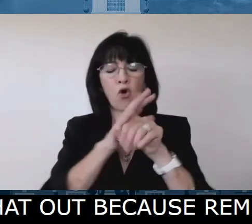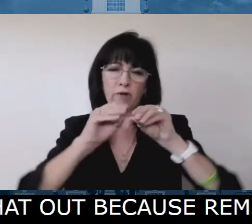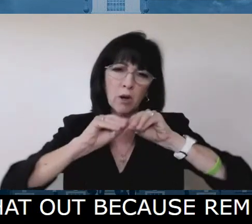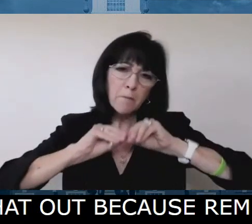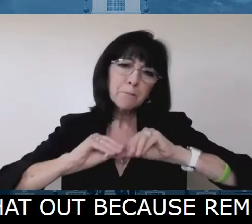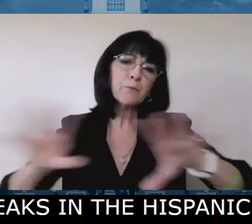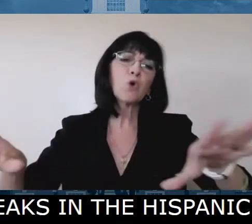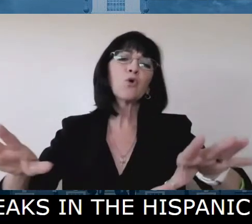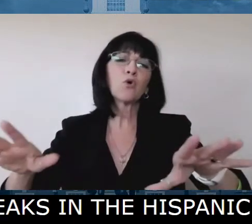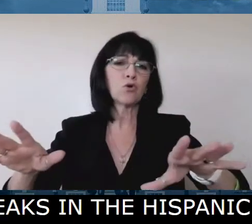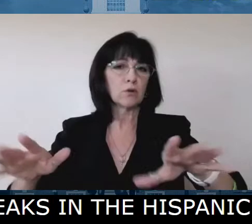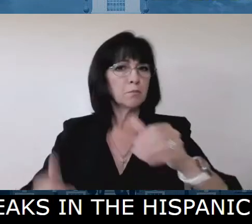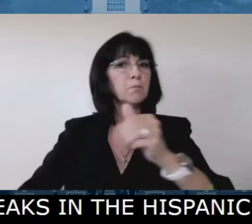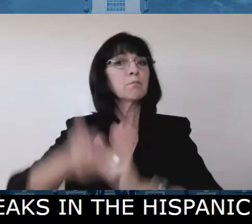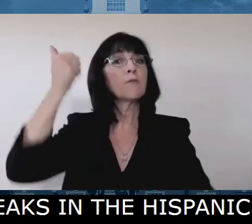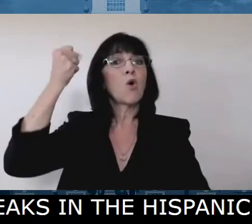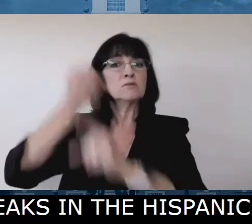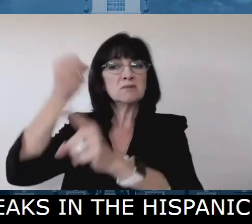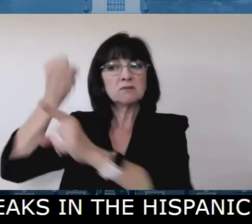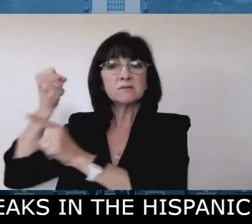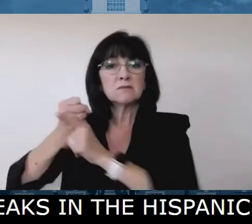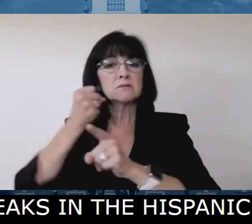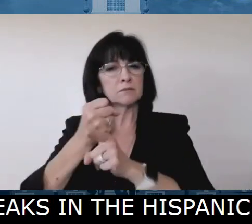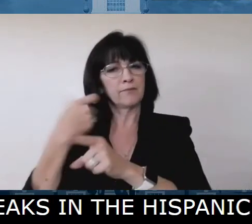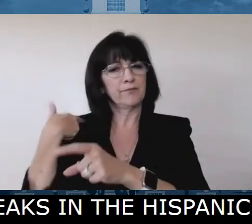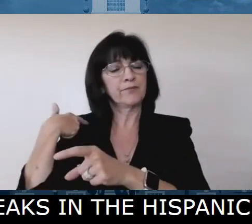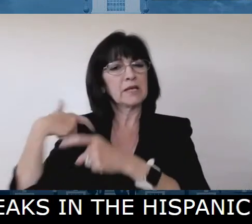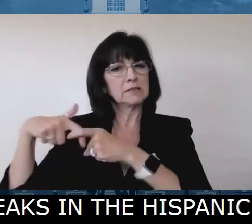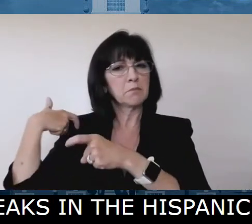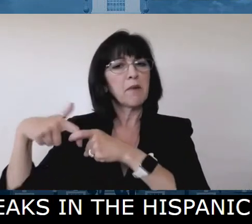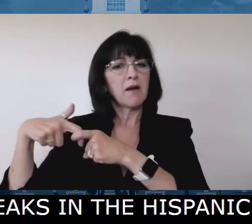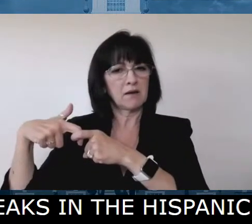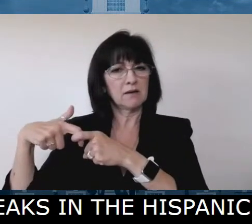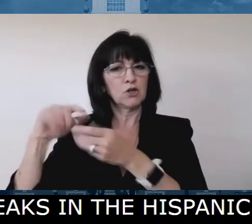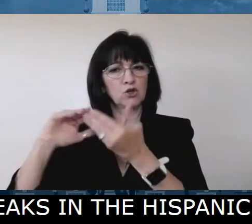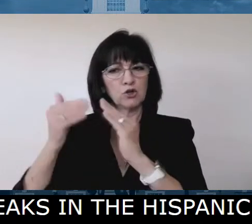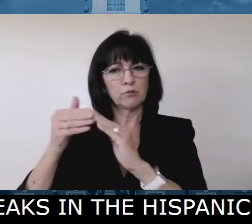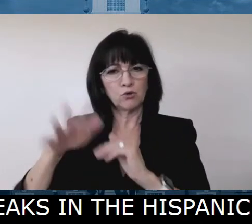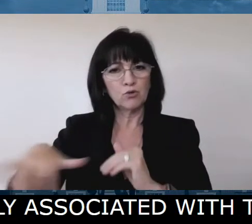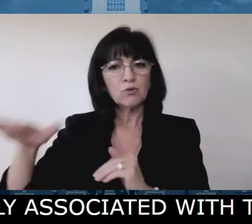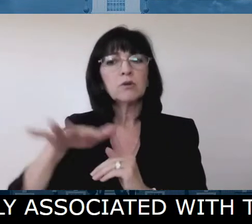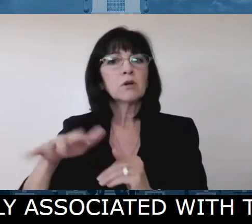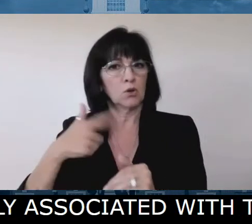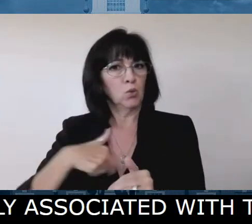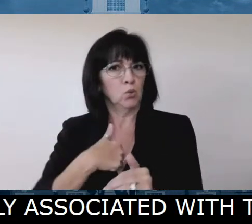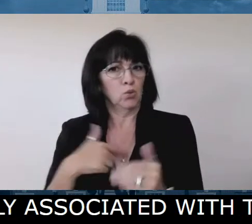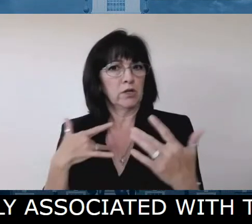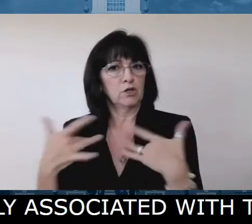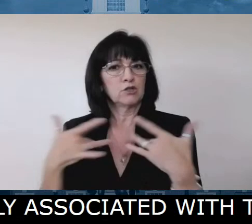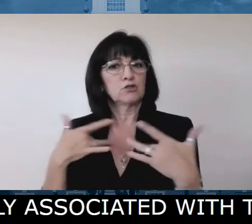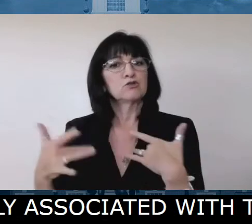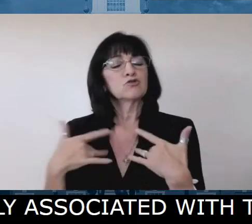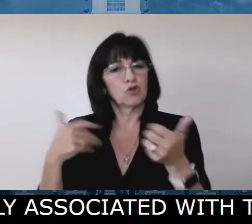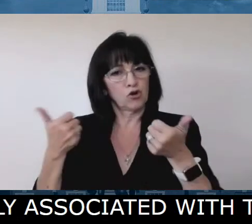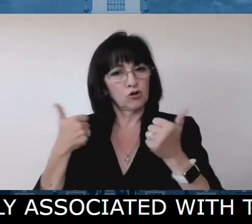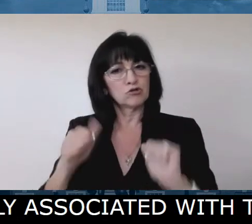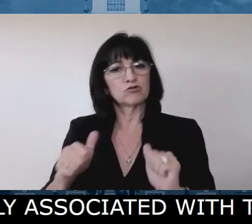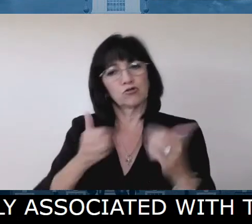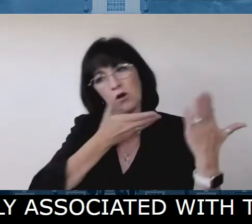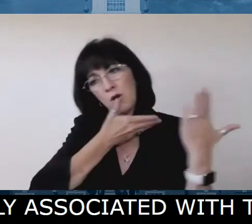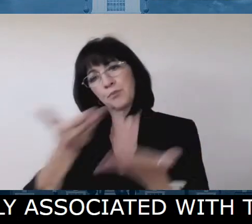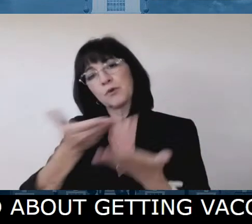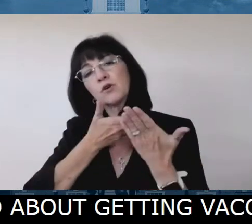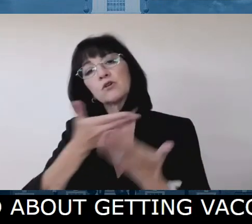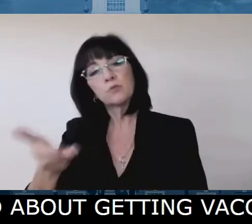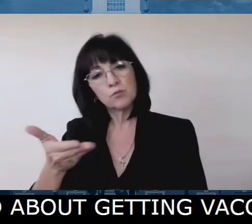worried, and rightly so, about getting vaccines into that community. And, over the last couple months, they've